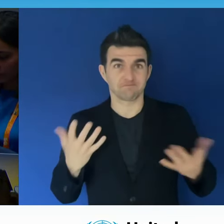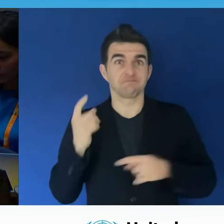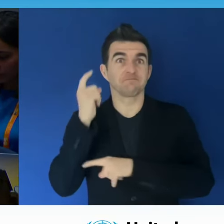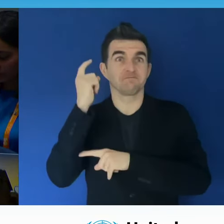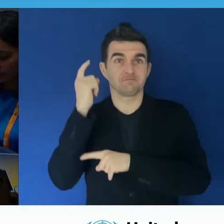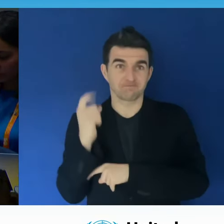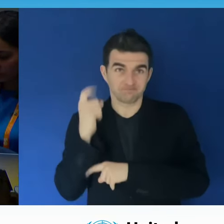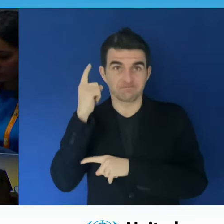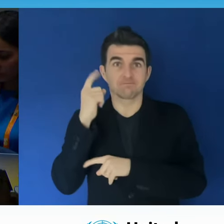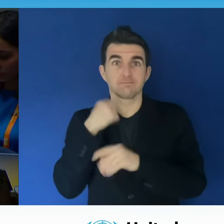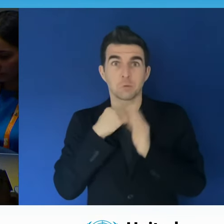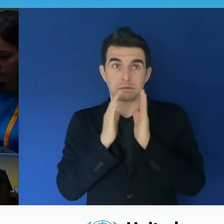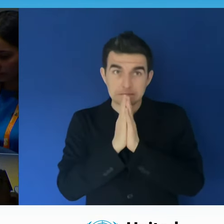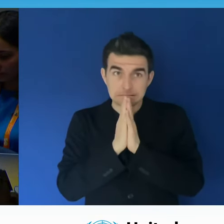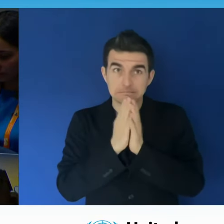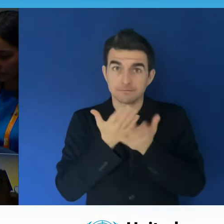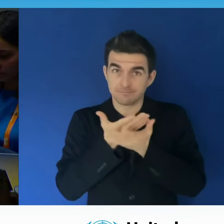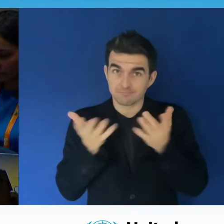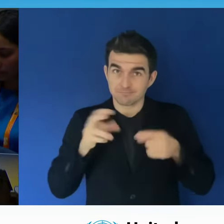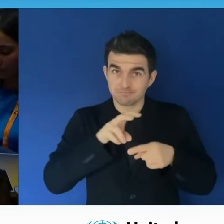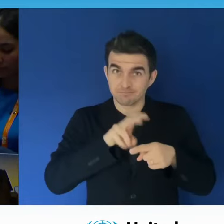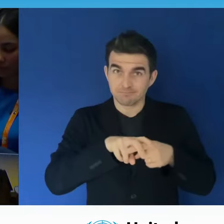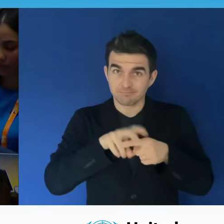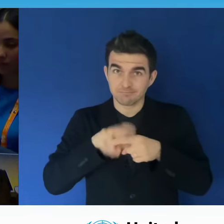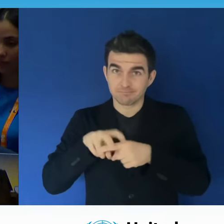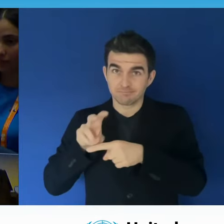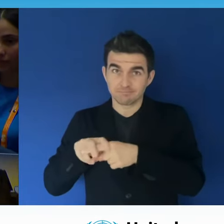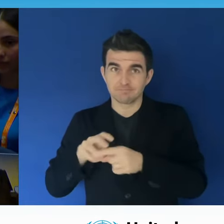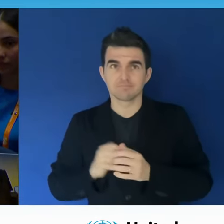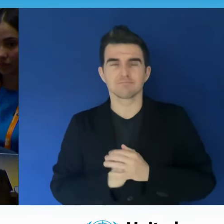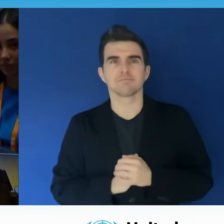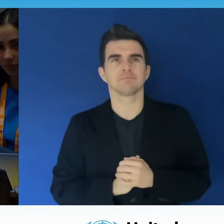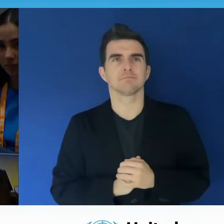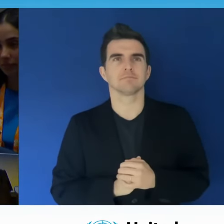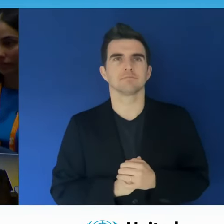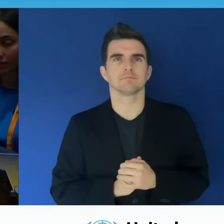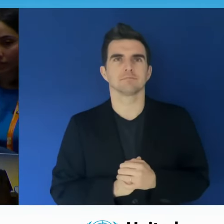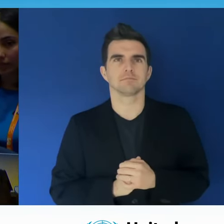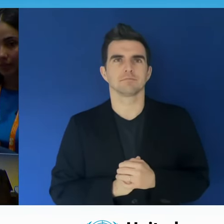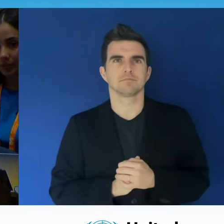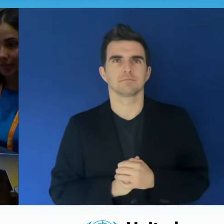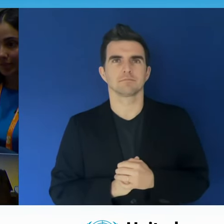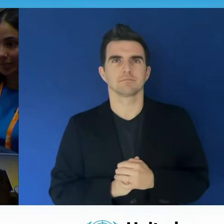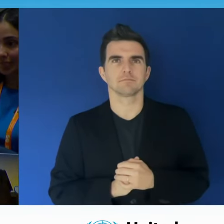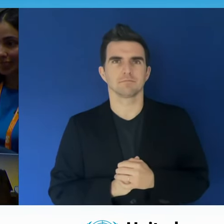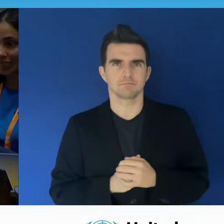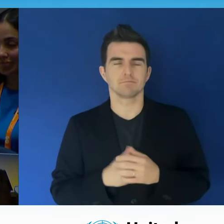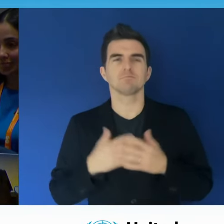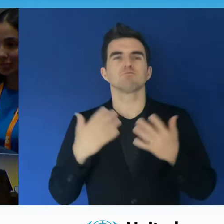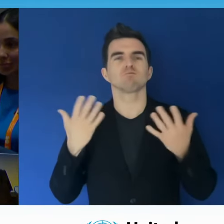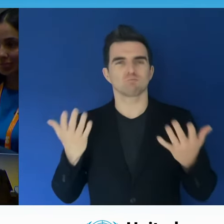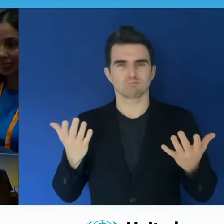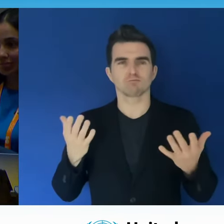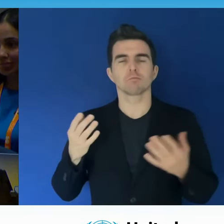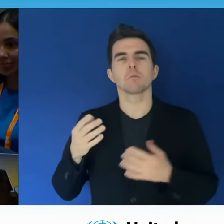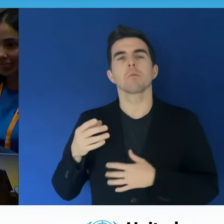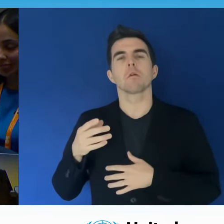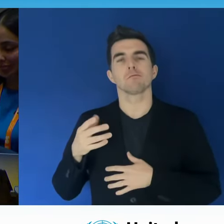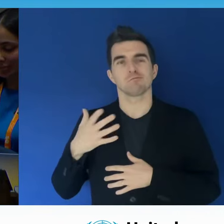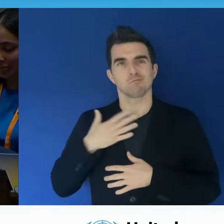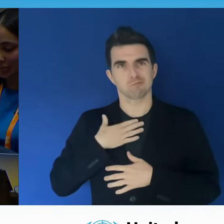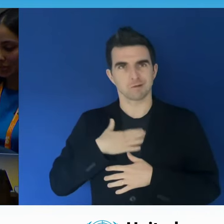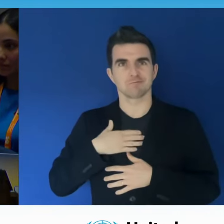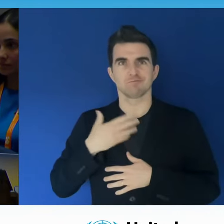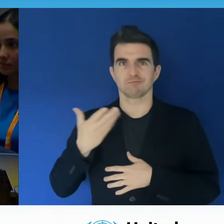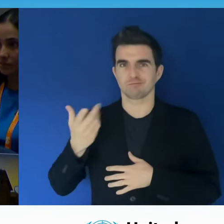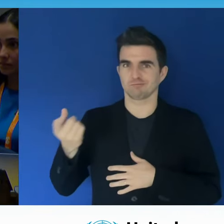Ms. Francine Pickup, Deputy Assistant Administrator and Deputy Director of the Bureau for Policy and Program Support of the